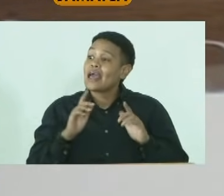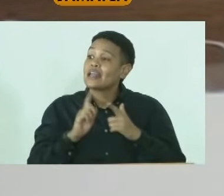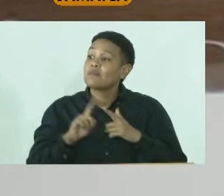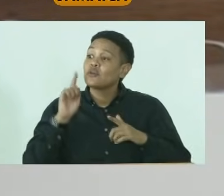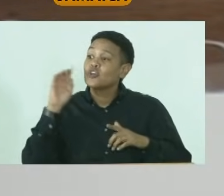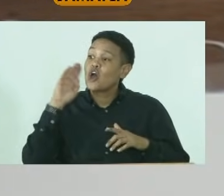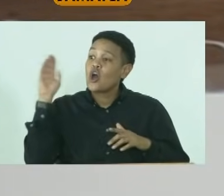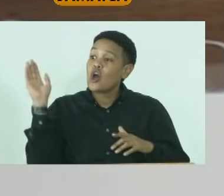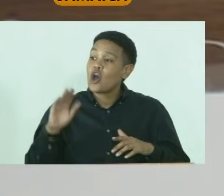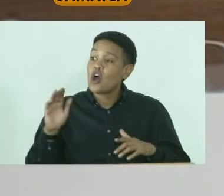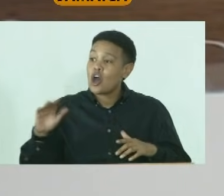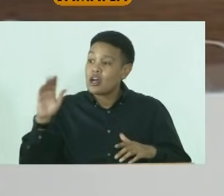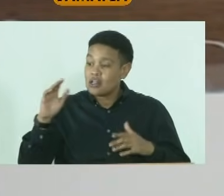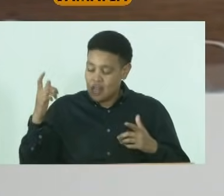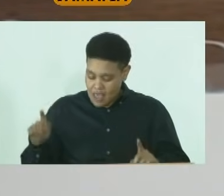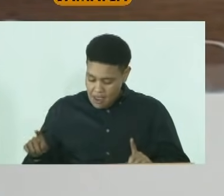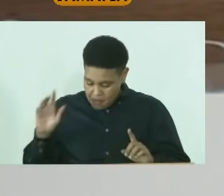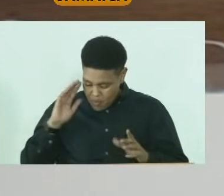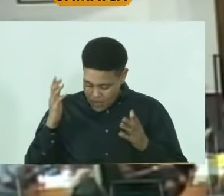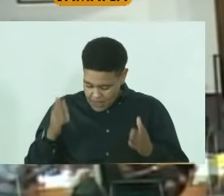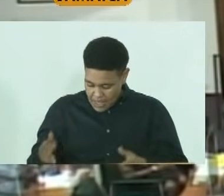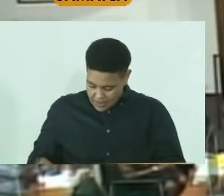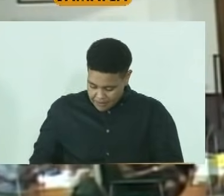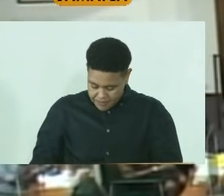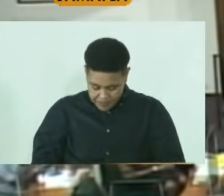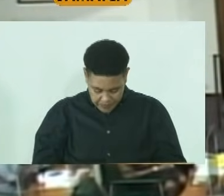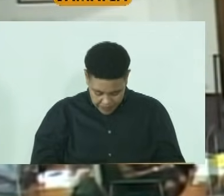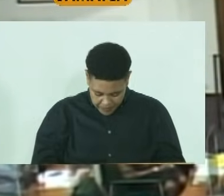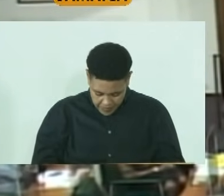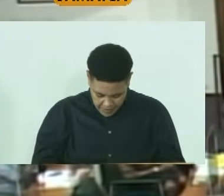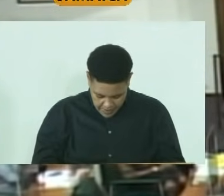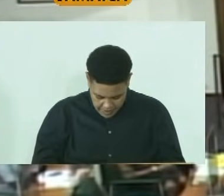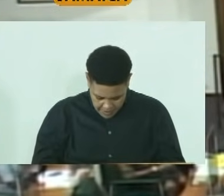everybody will get.